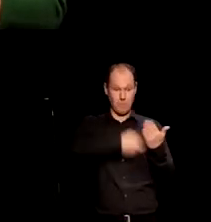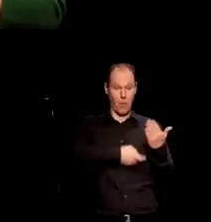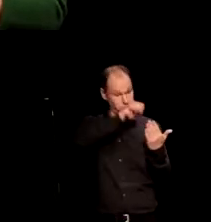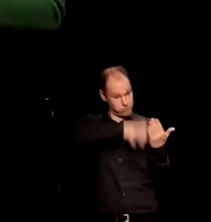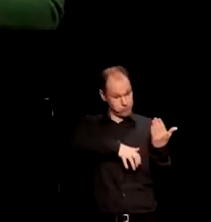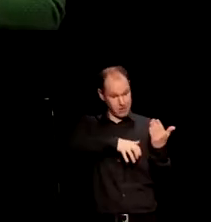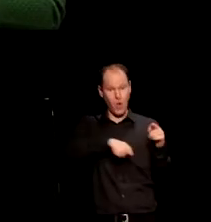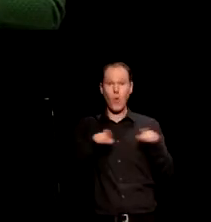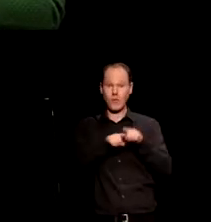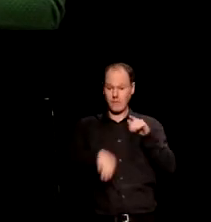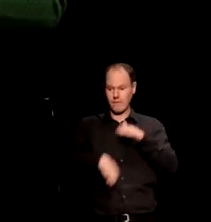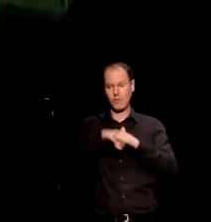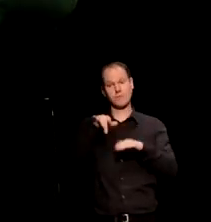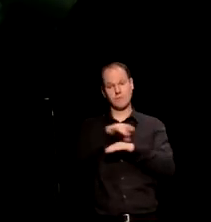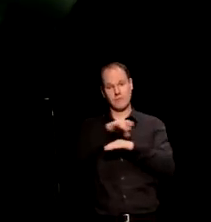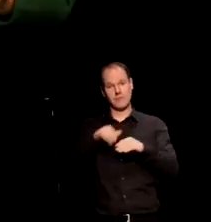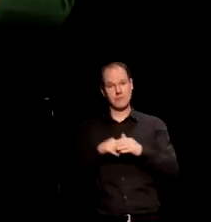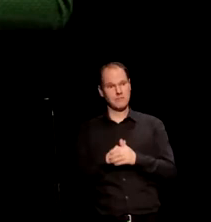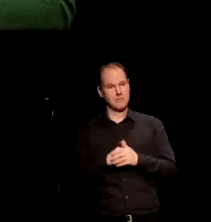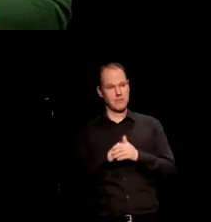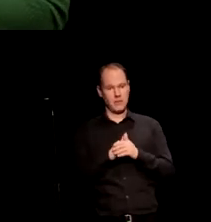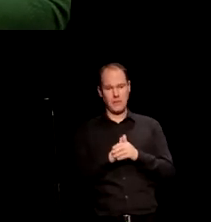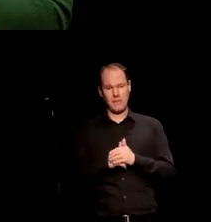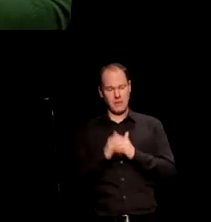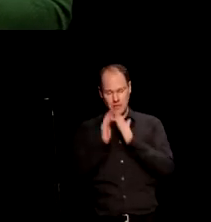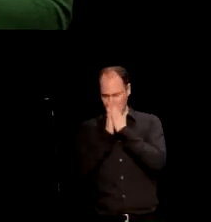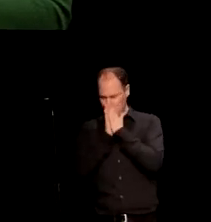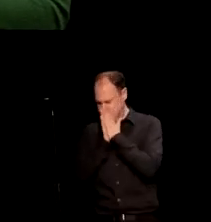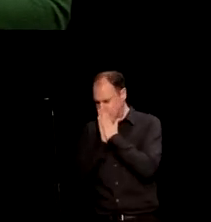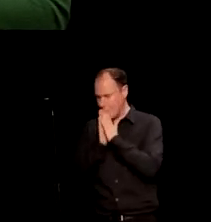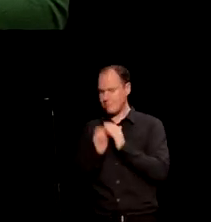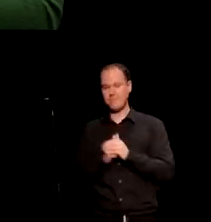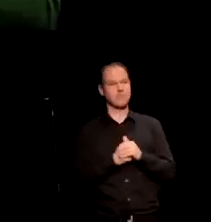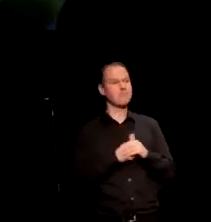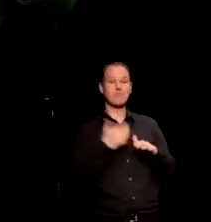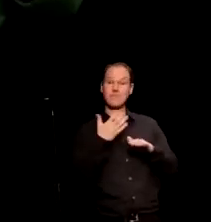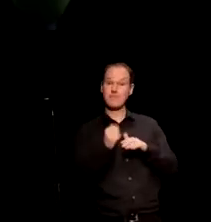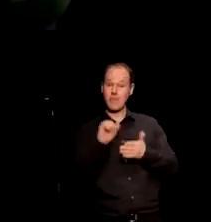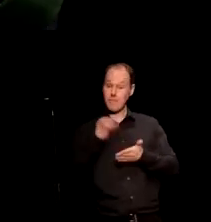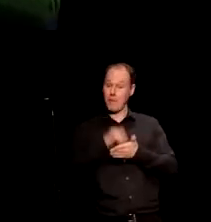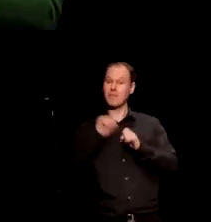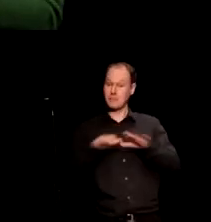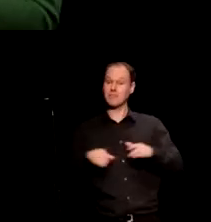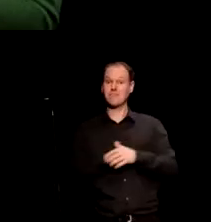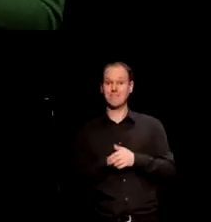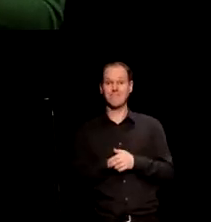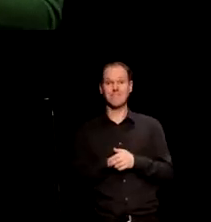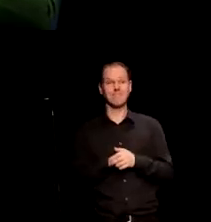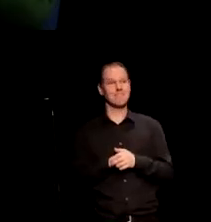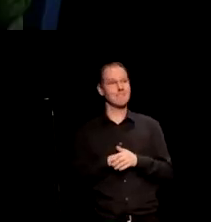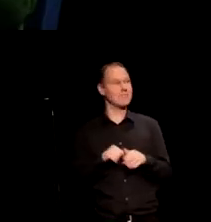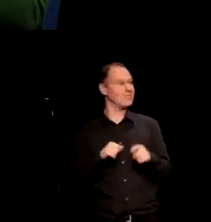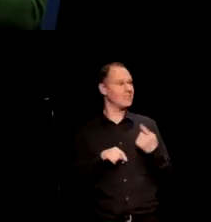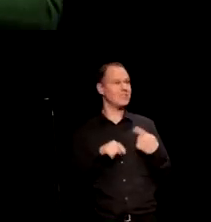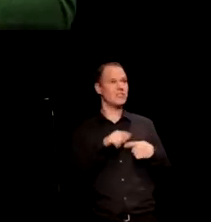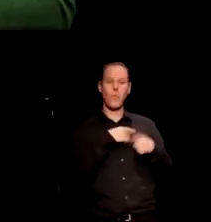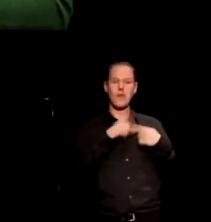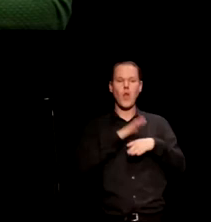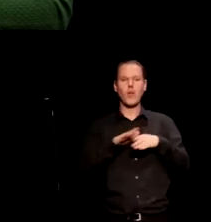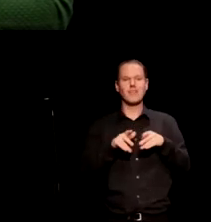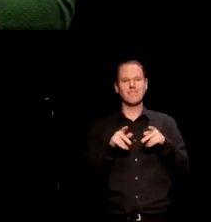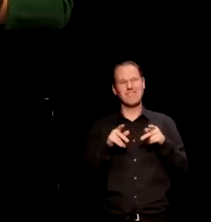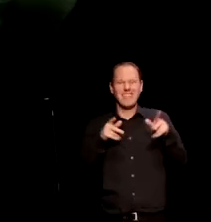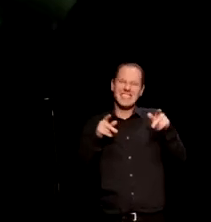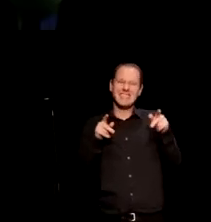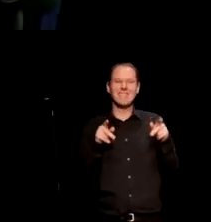play script. So we have published it to a certain extent. It's not a reproduced, an edited copy, but it